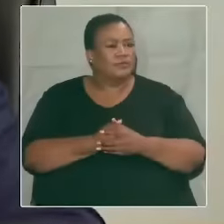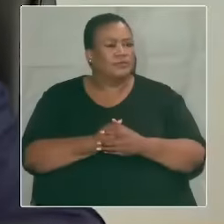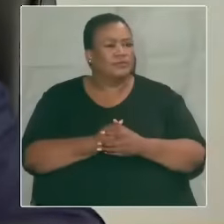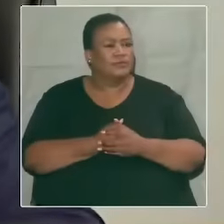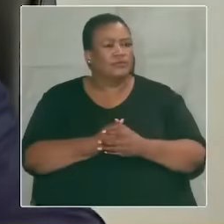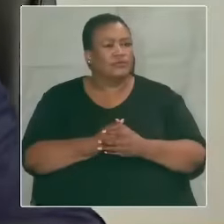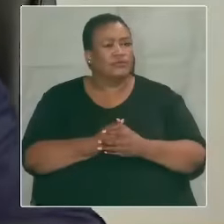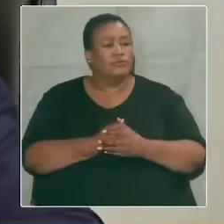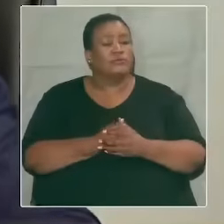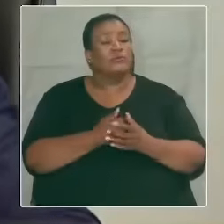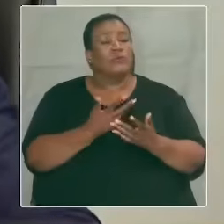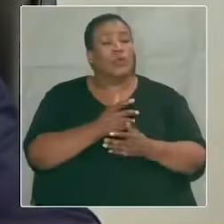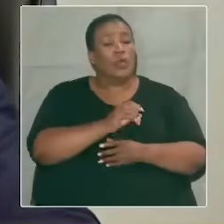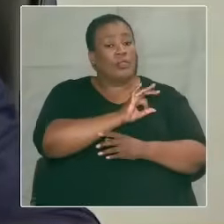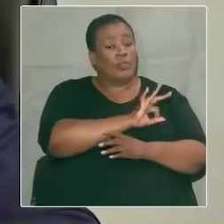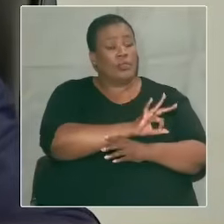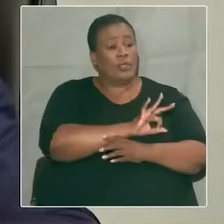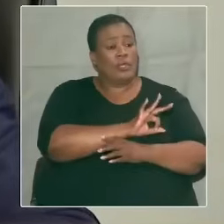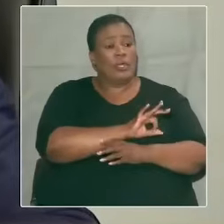The